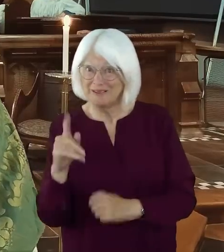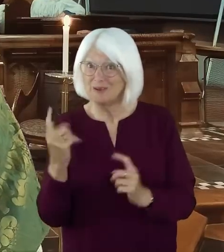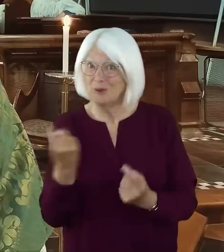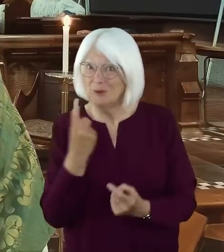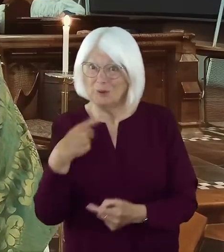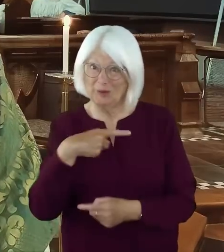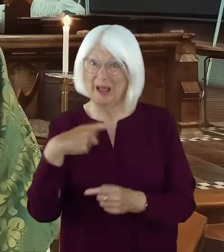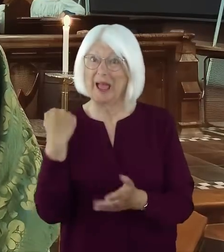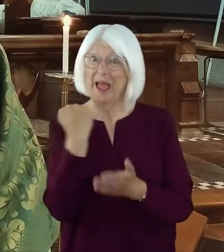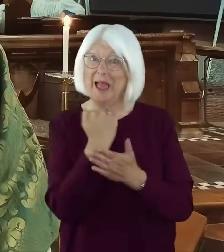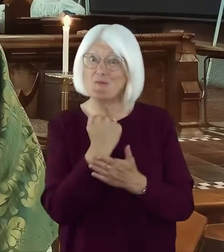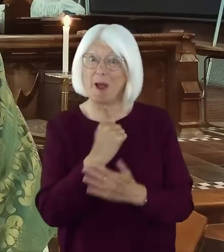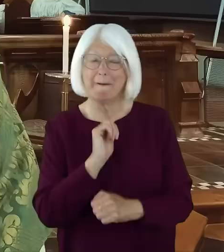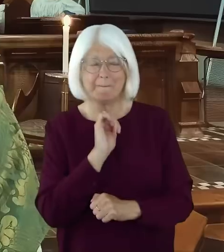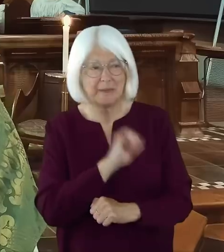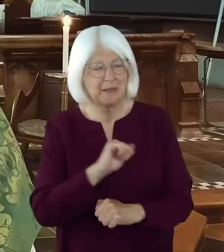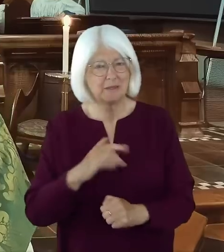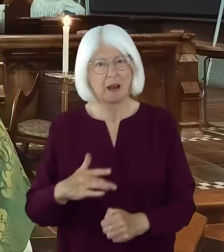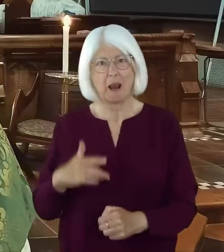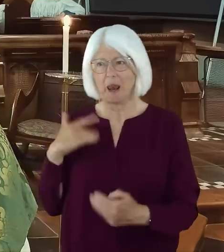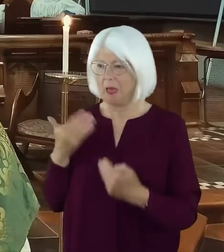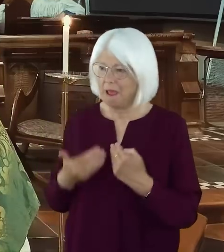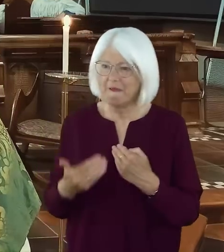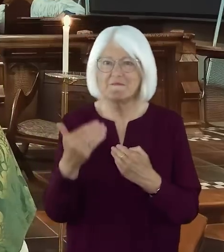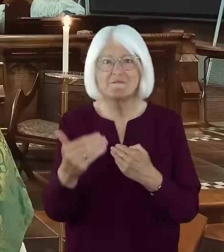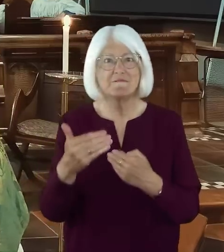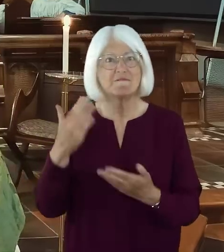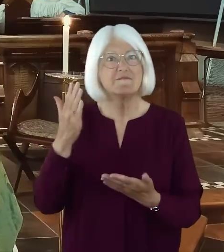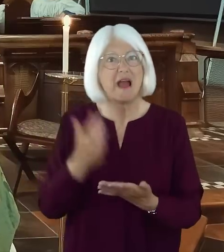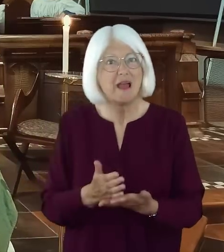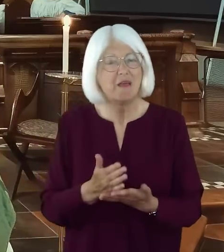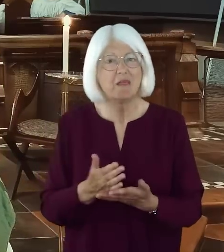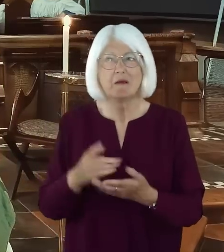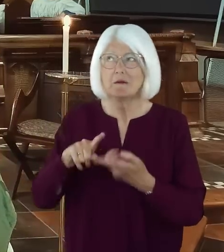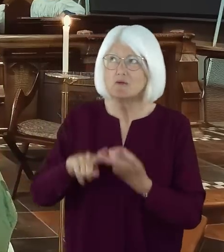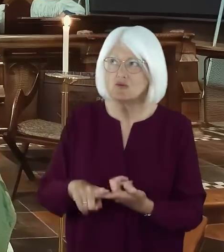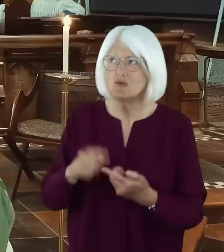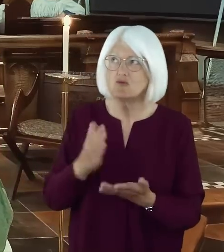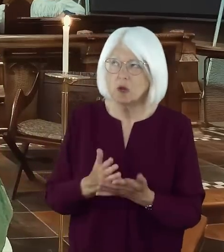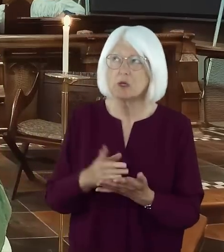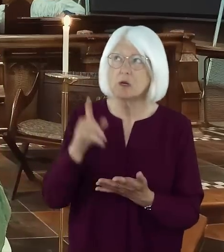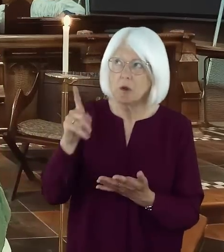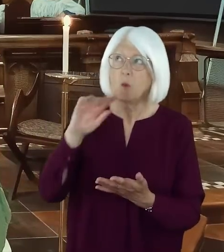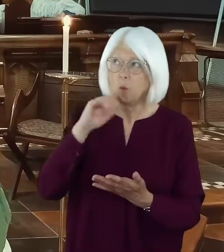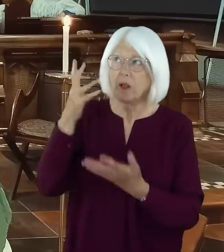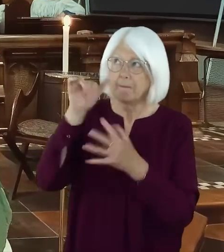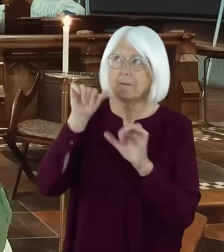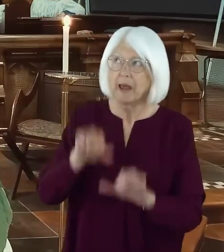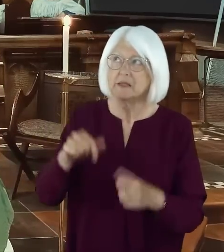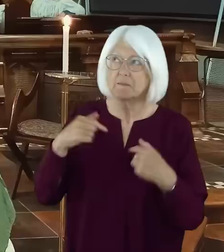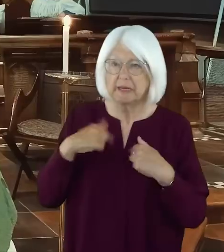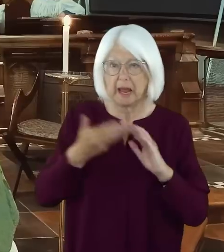Abraham and his lifelong journey of faith, trusting that God will bless him and his